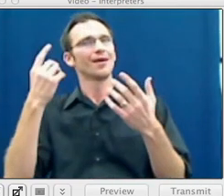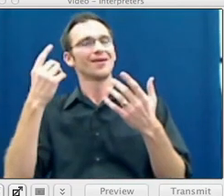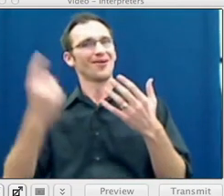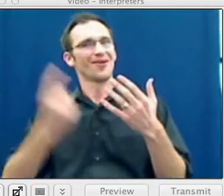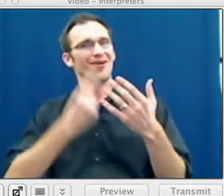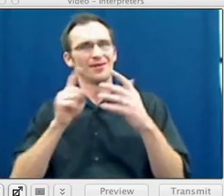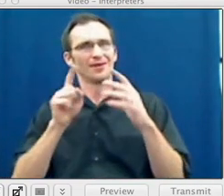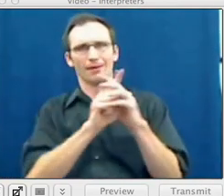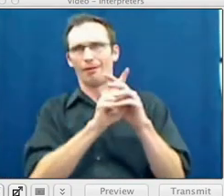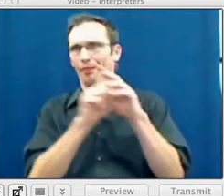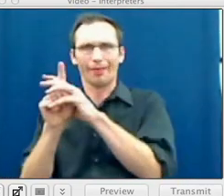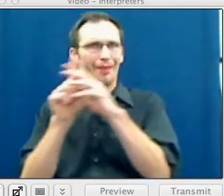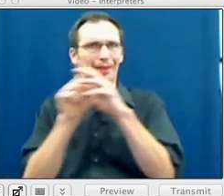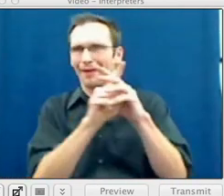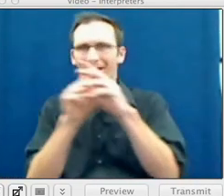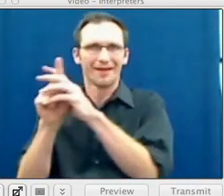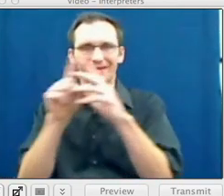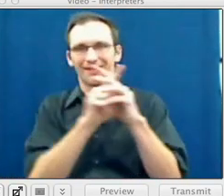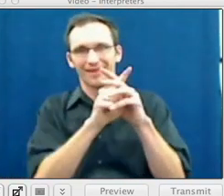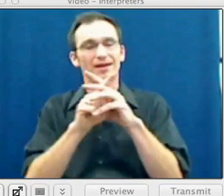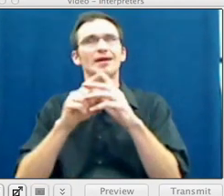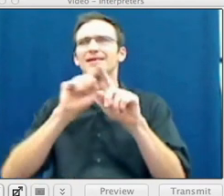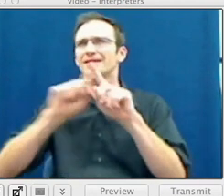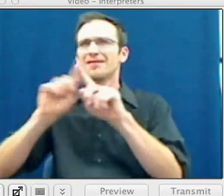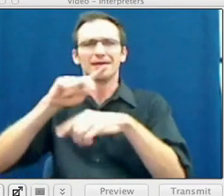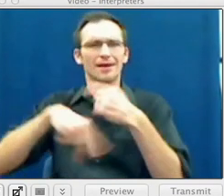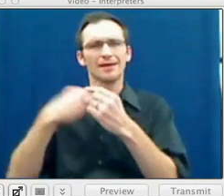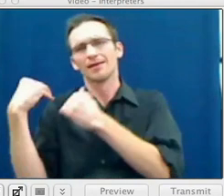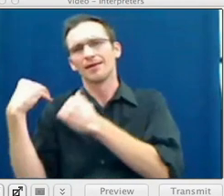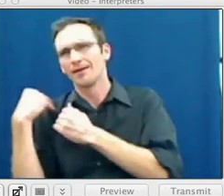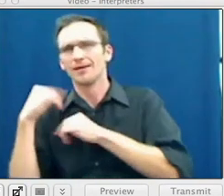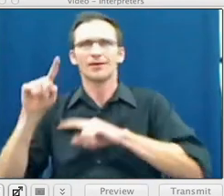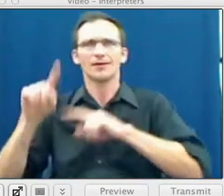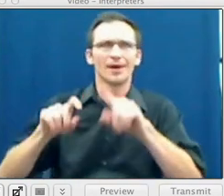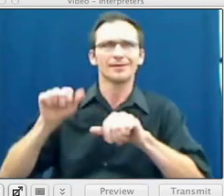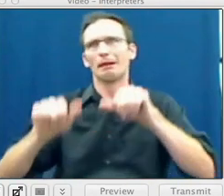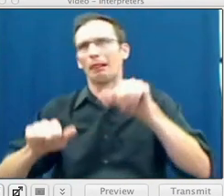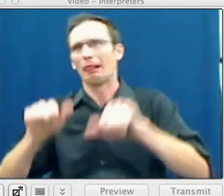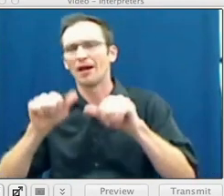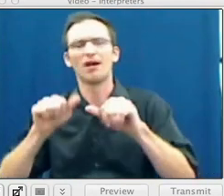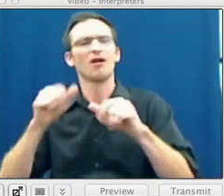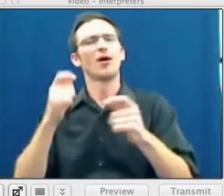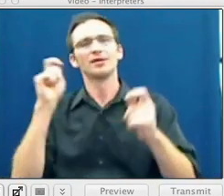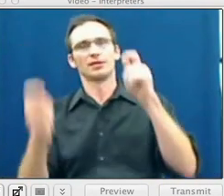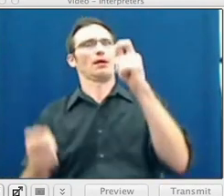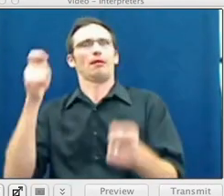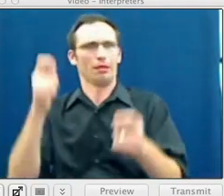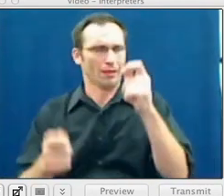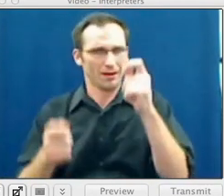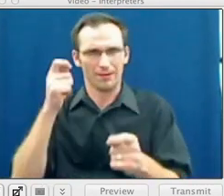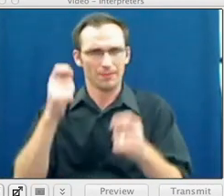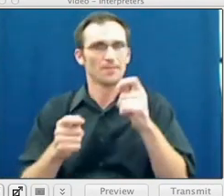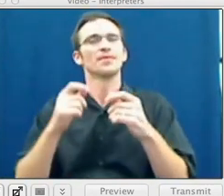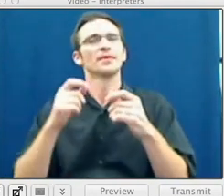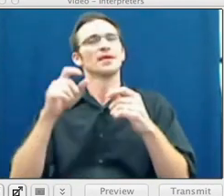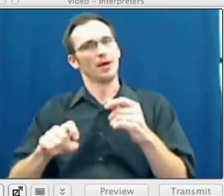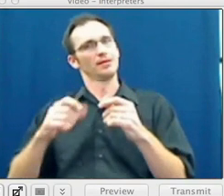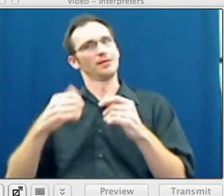bewildering, changing constellation of questions, responsibilities, etc., because of that reality, we have to have a